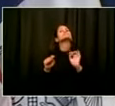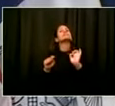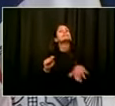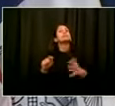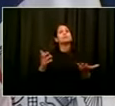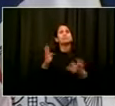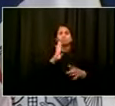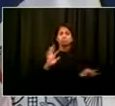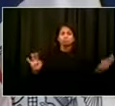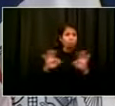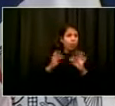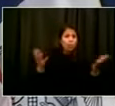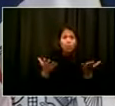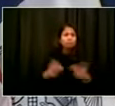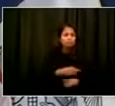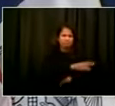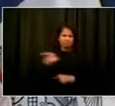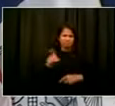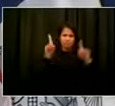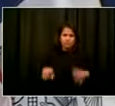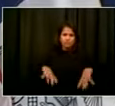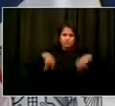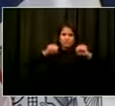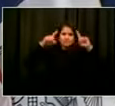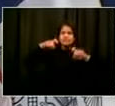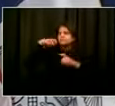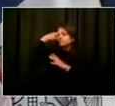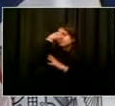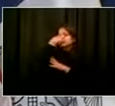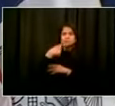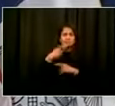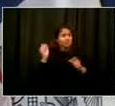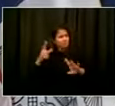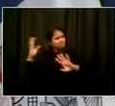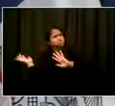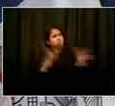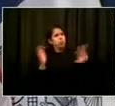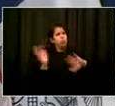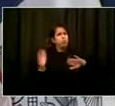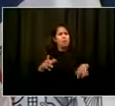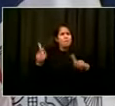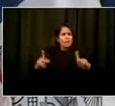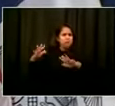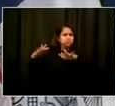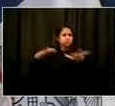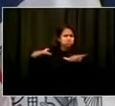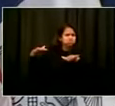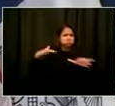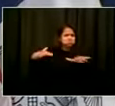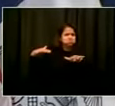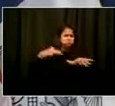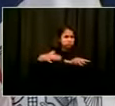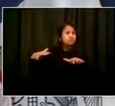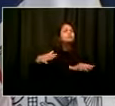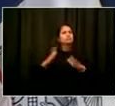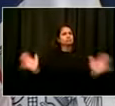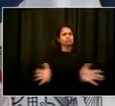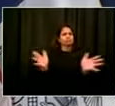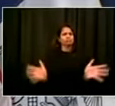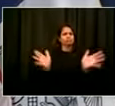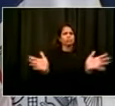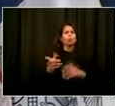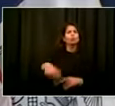time. The more people get tested, the better we know what's going on, and the better we can act. And from the beginning, we've said to